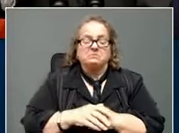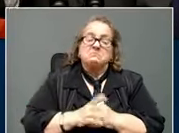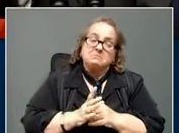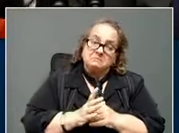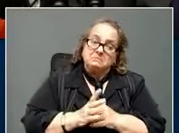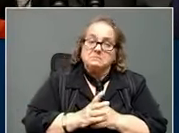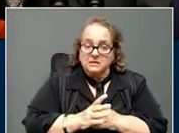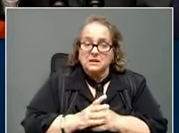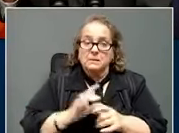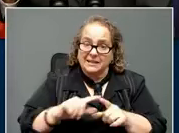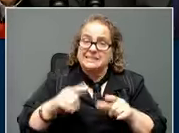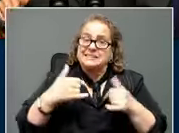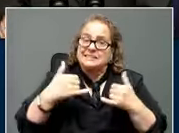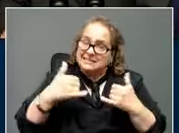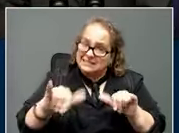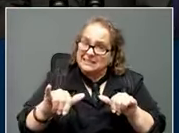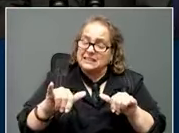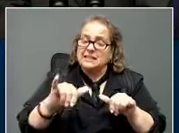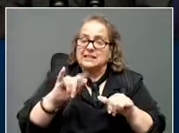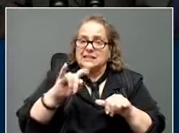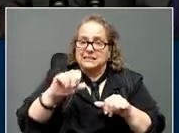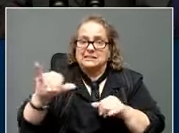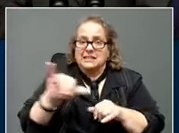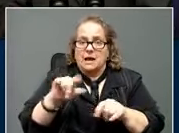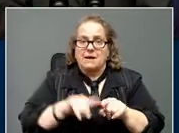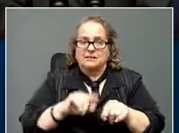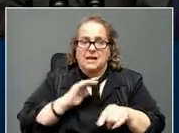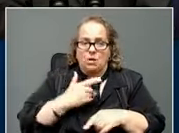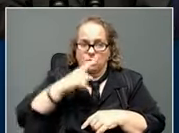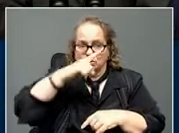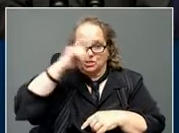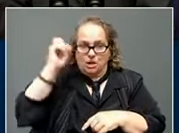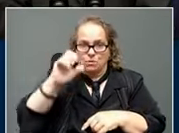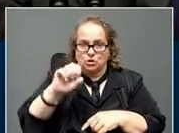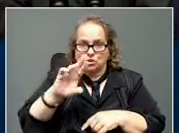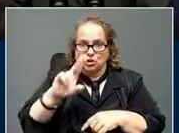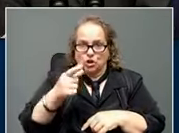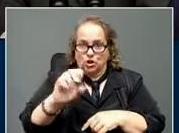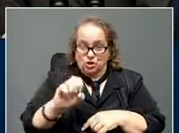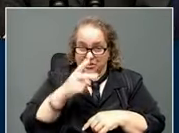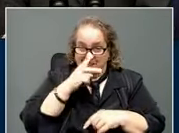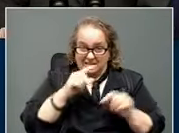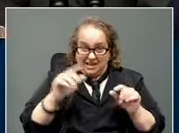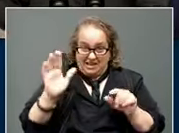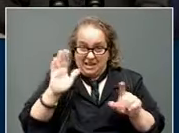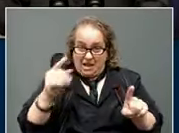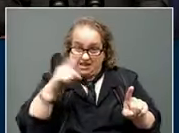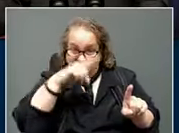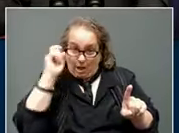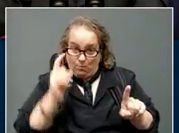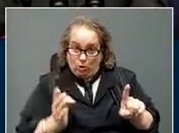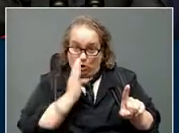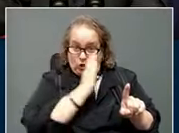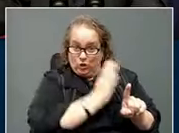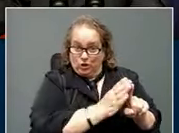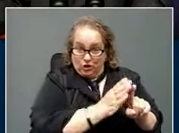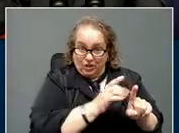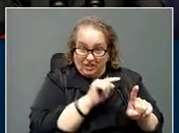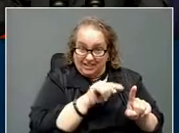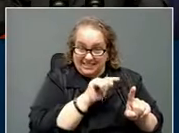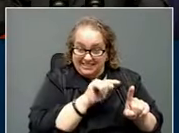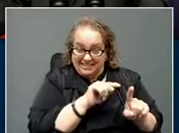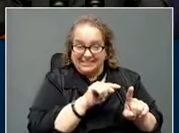still about the levels of our summer surge, meaning we are not out of the woods, but we are in such a better place than in